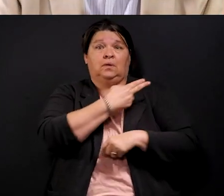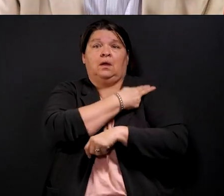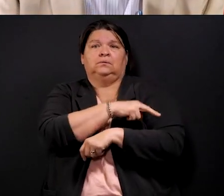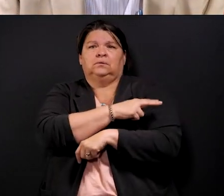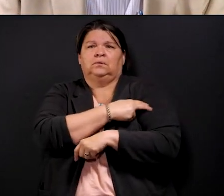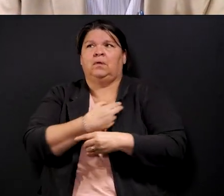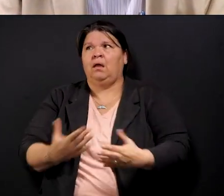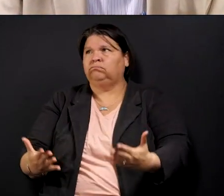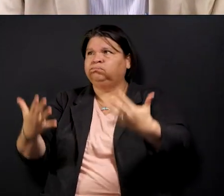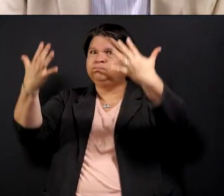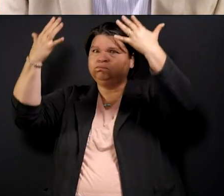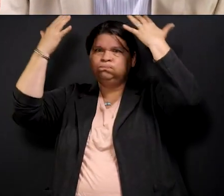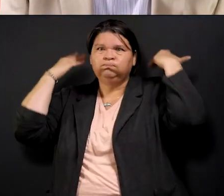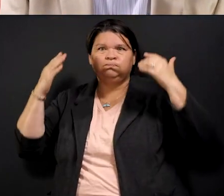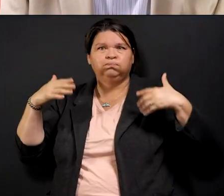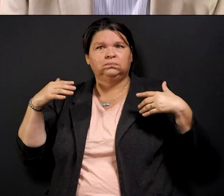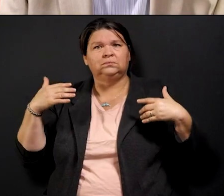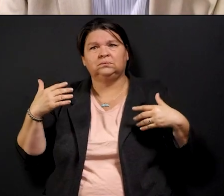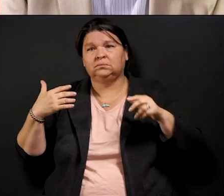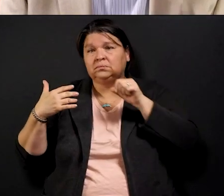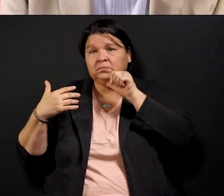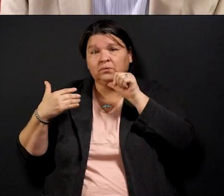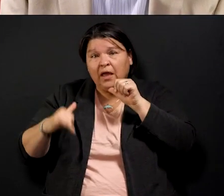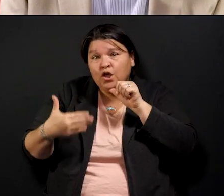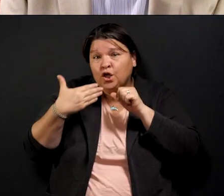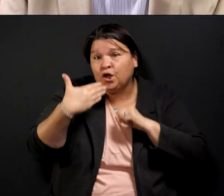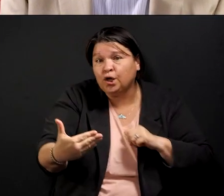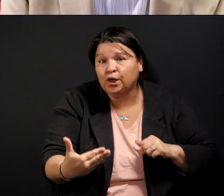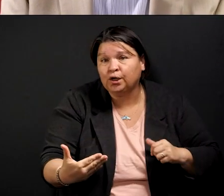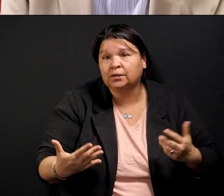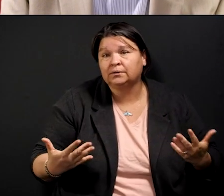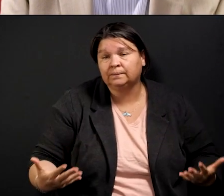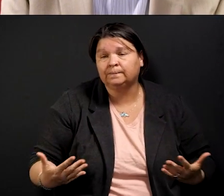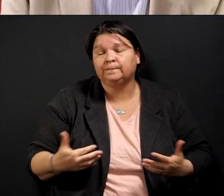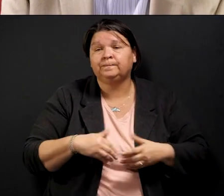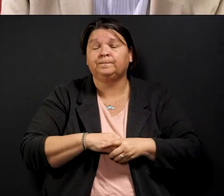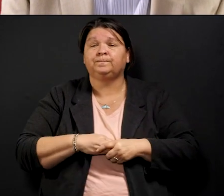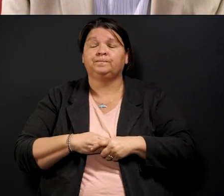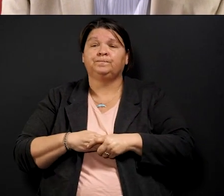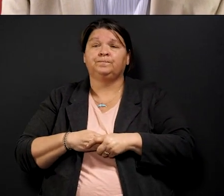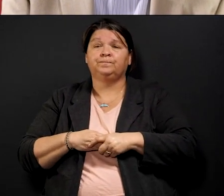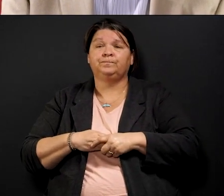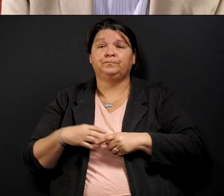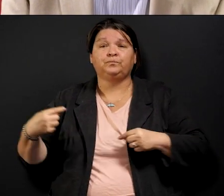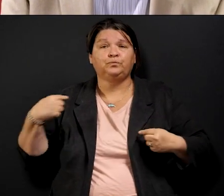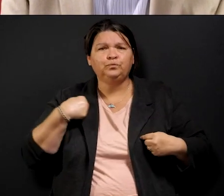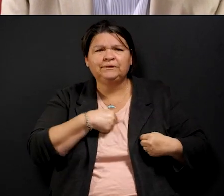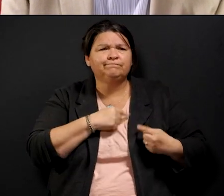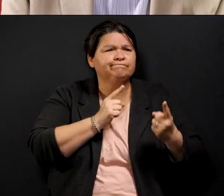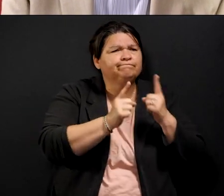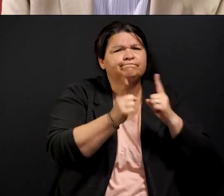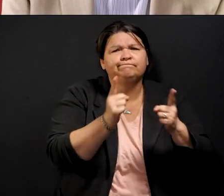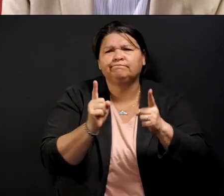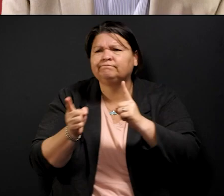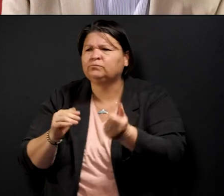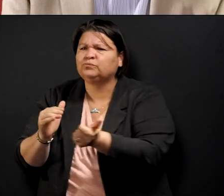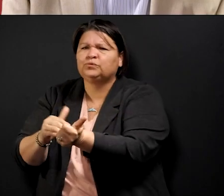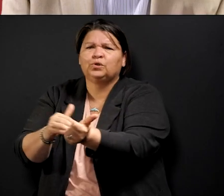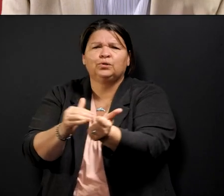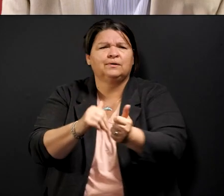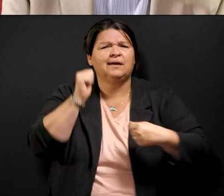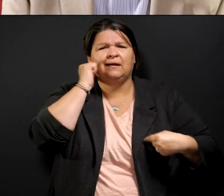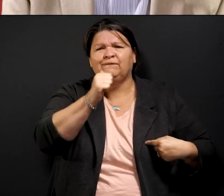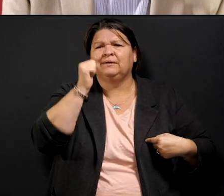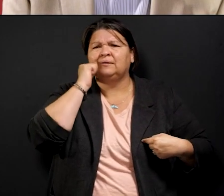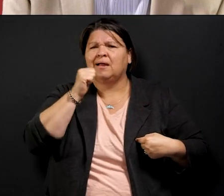this. I can tell you from a physician's perspective, I talk to doctors every day. I'm in the hospital pretty much every day.